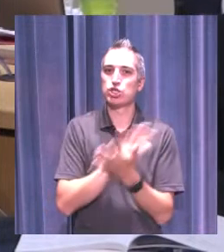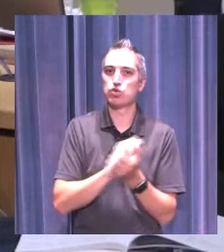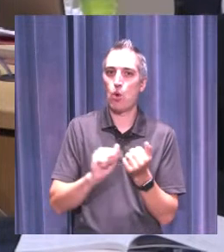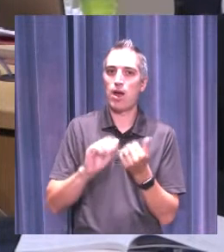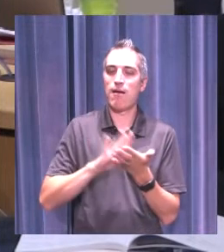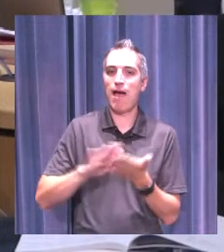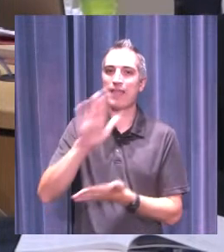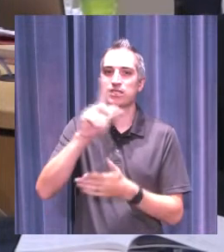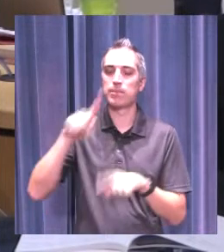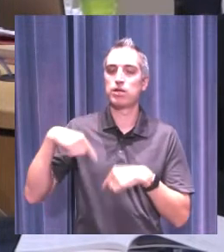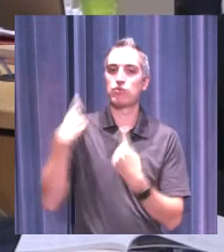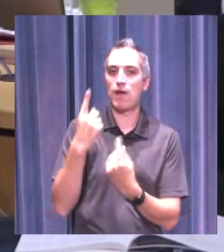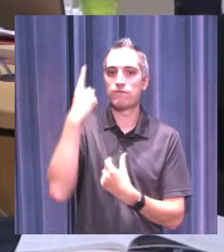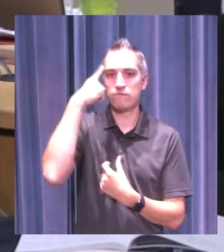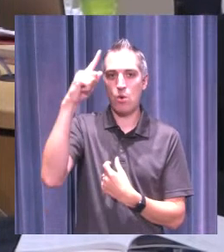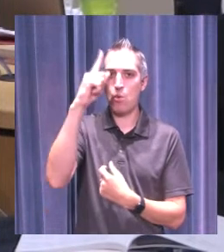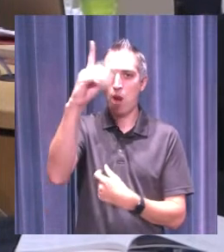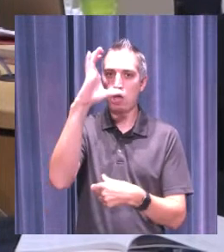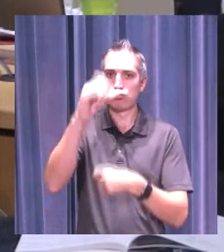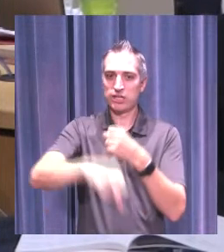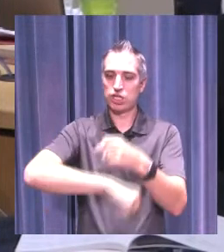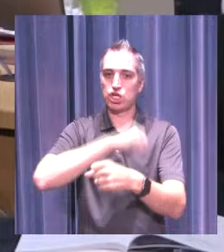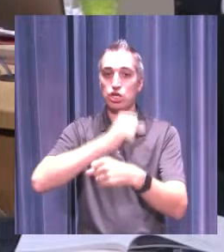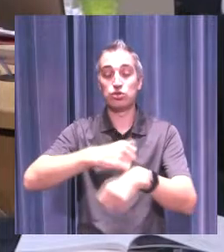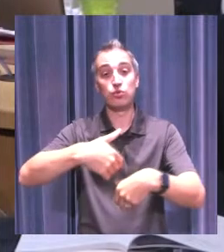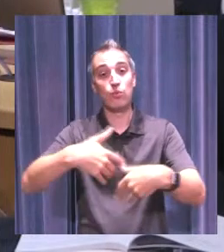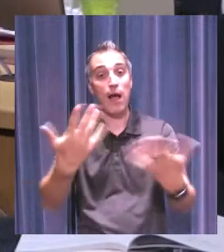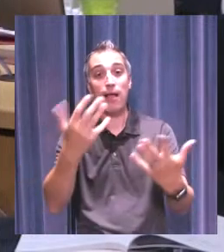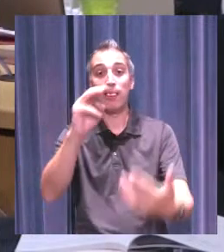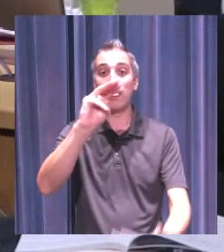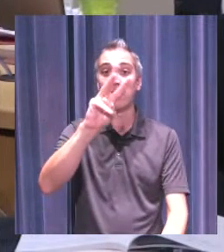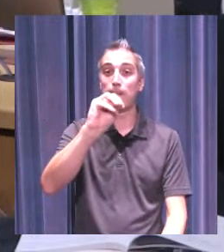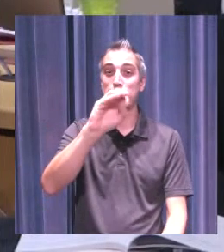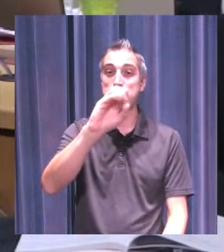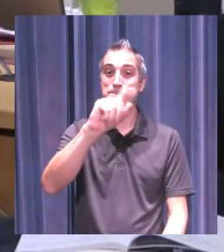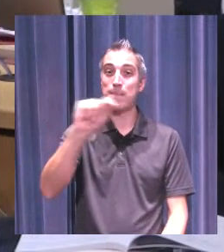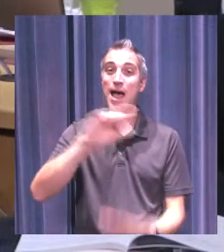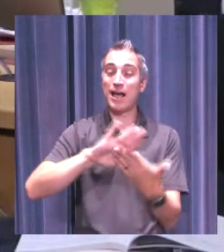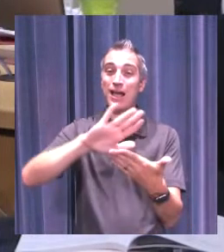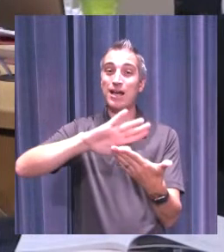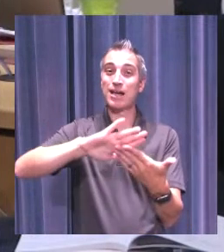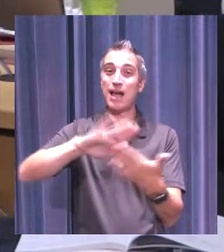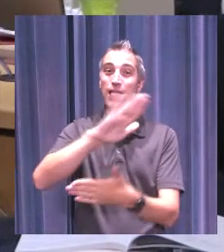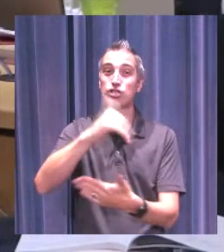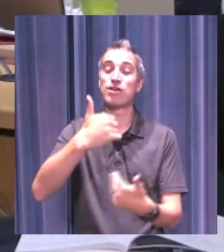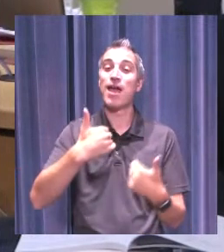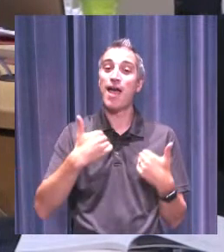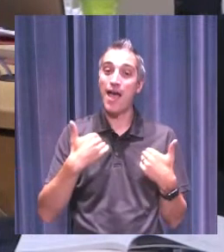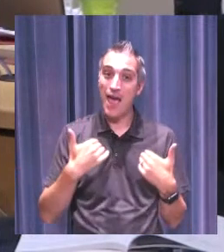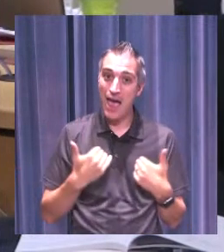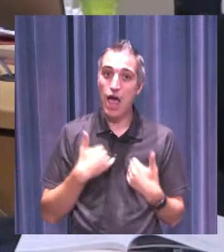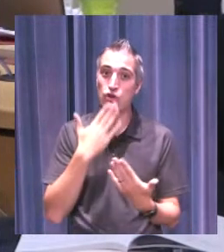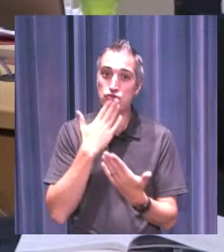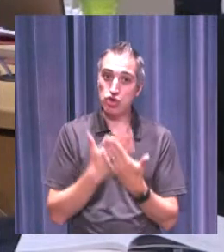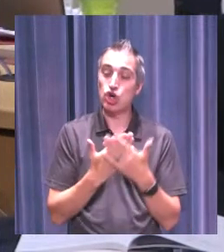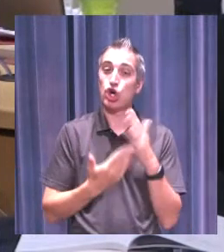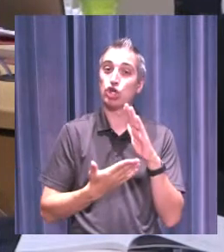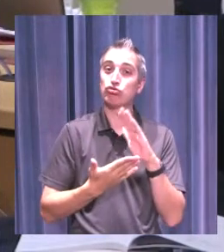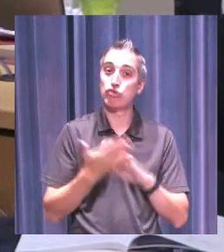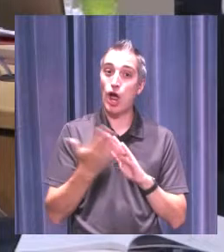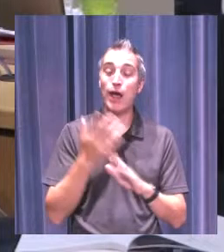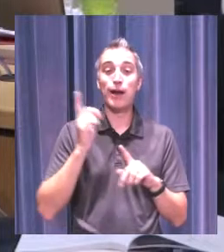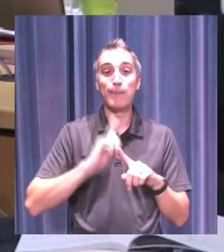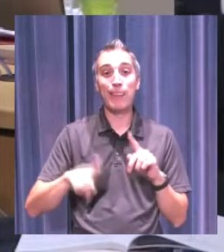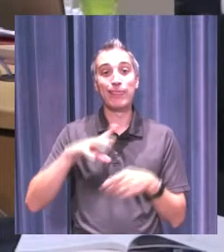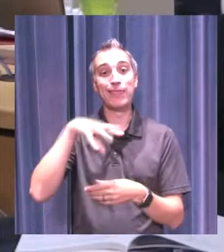has been around for 100 years. Well, Mott College had a good run. The inmates are running the asylum. The Trumpers are